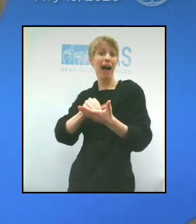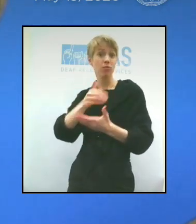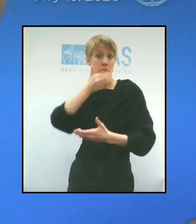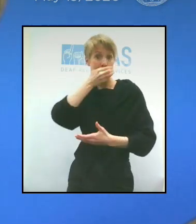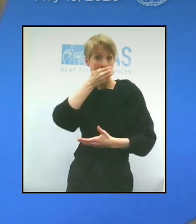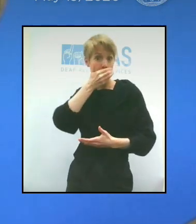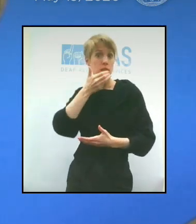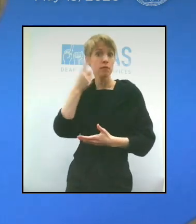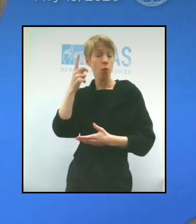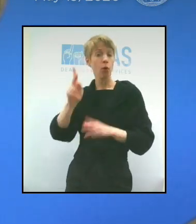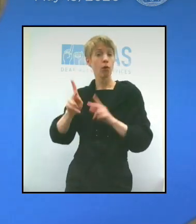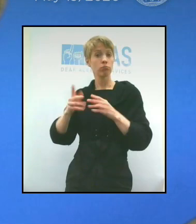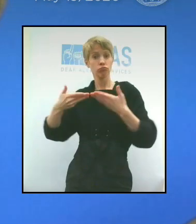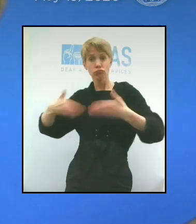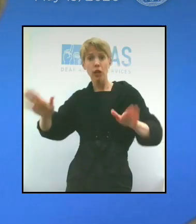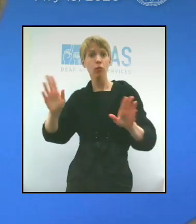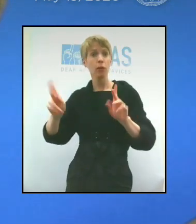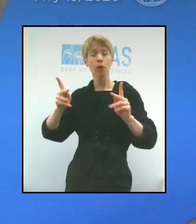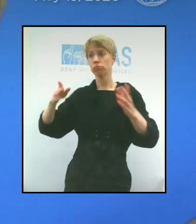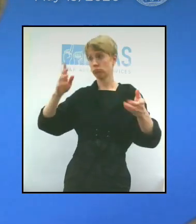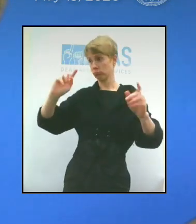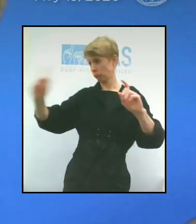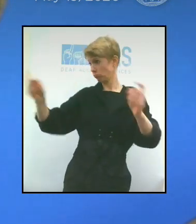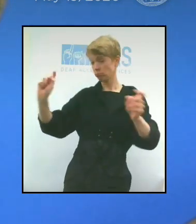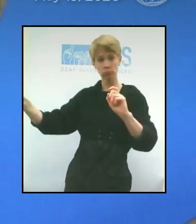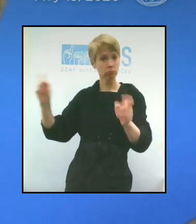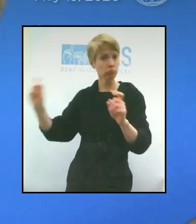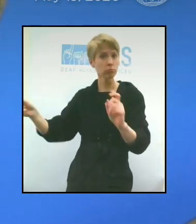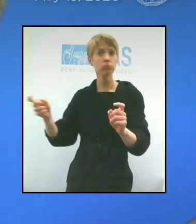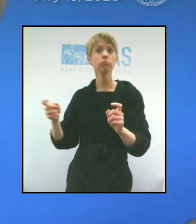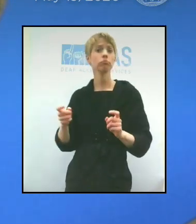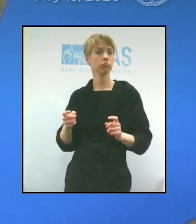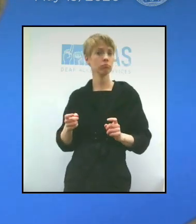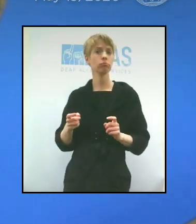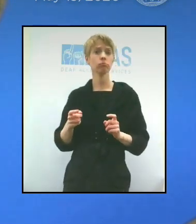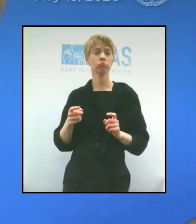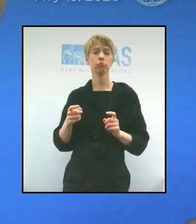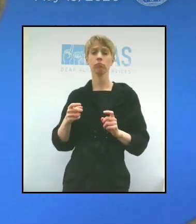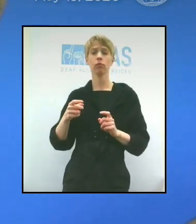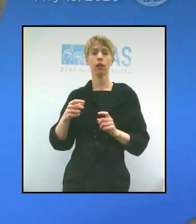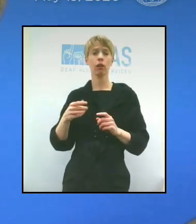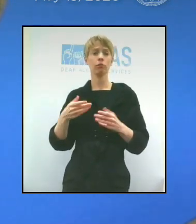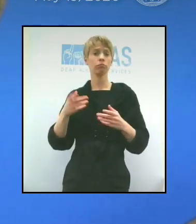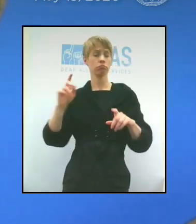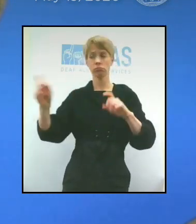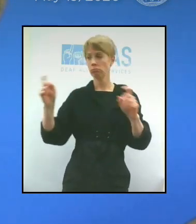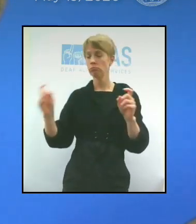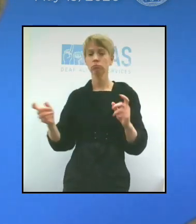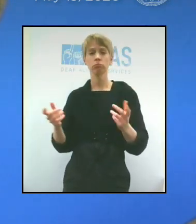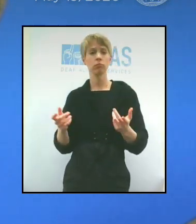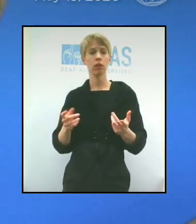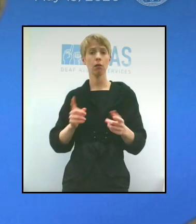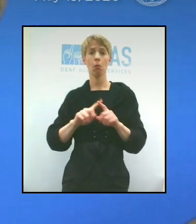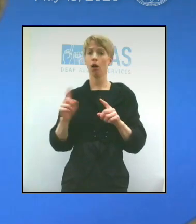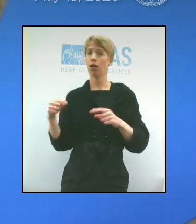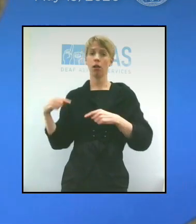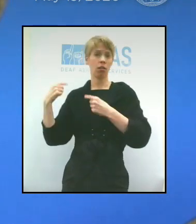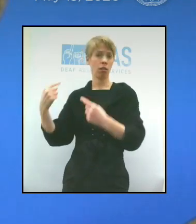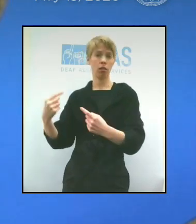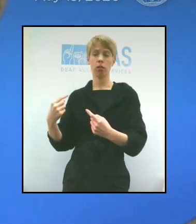distribution location where representatives from the towns were coming in. This is for general distribution, but all along we've